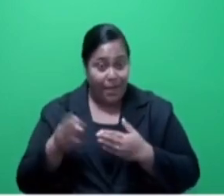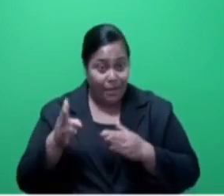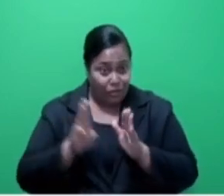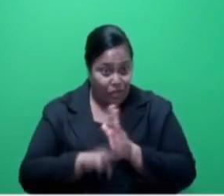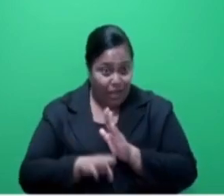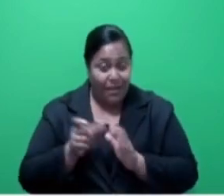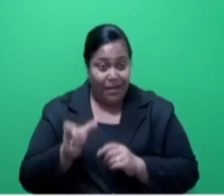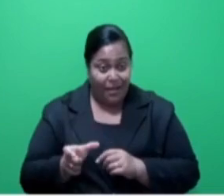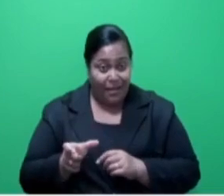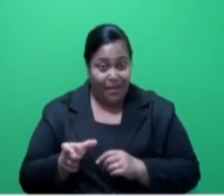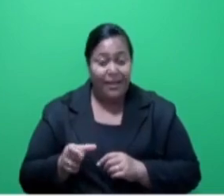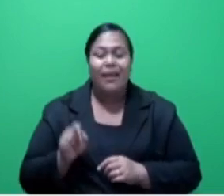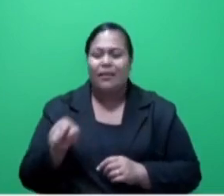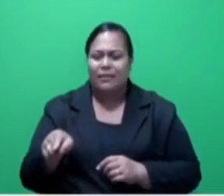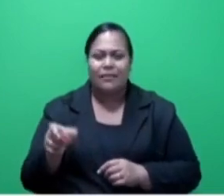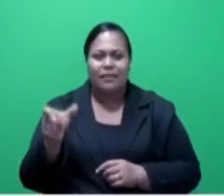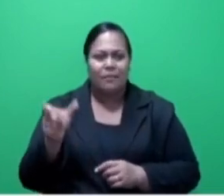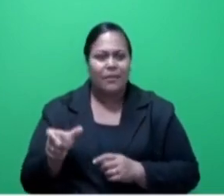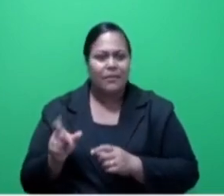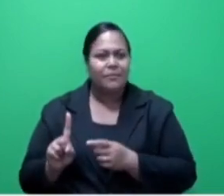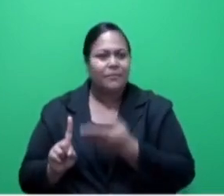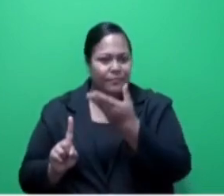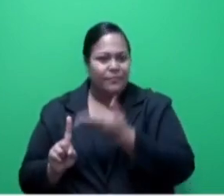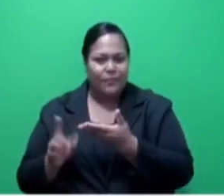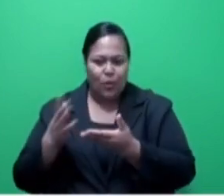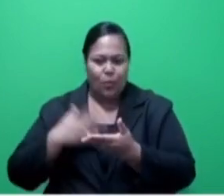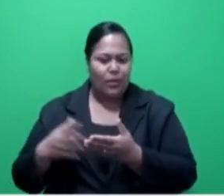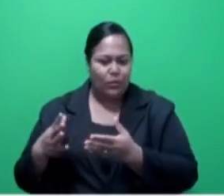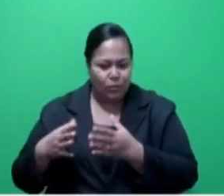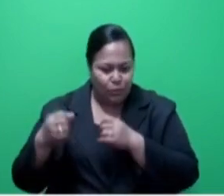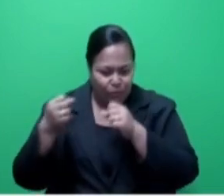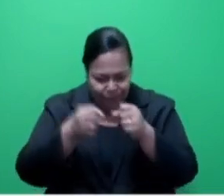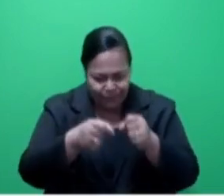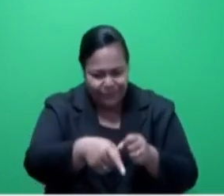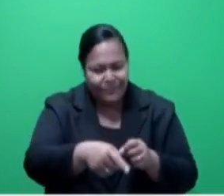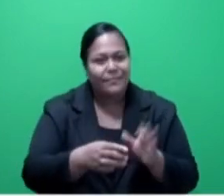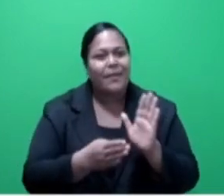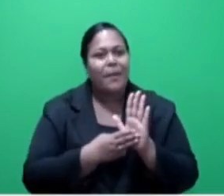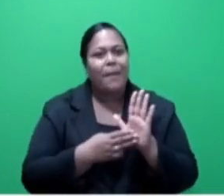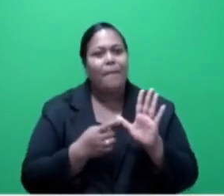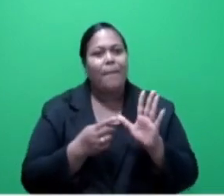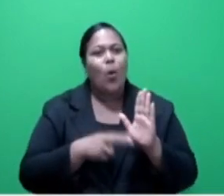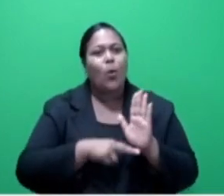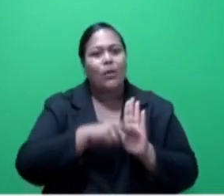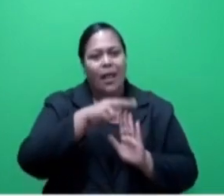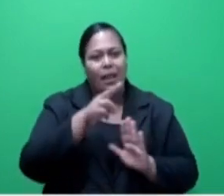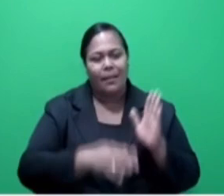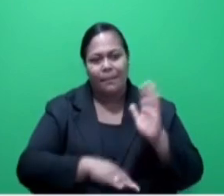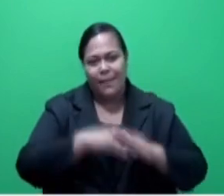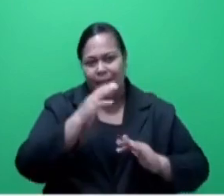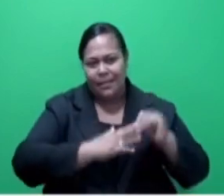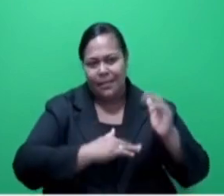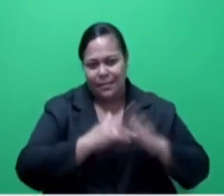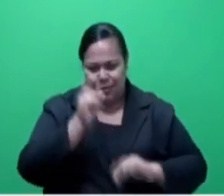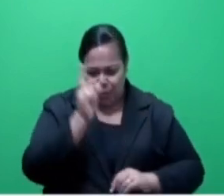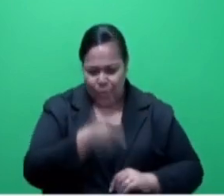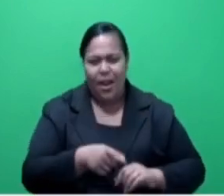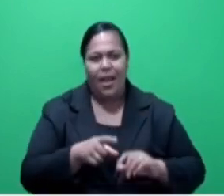in the development of Marriott. In that environment was that contract